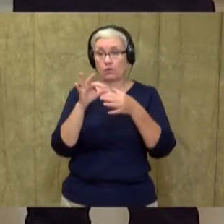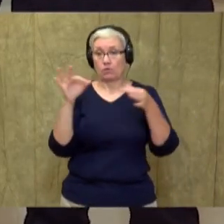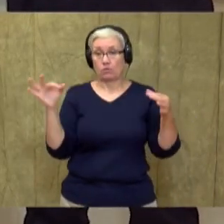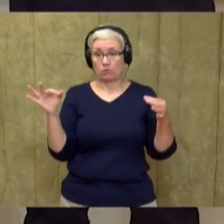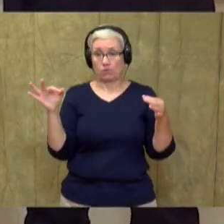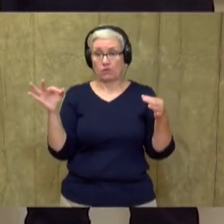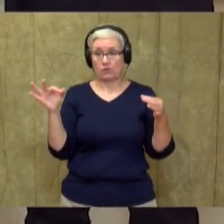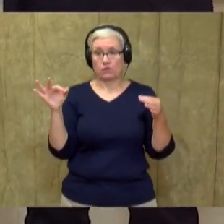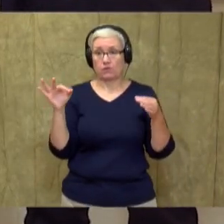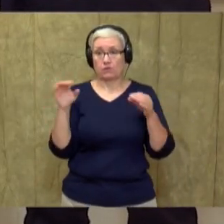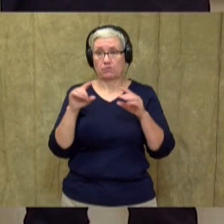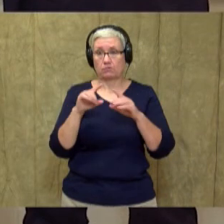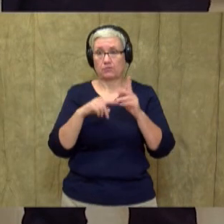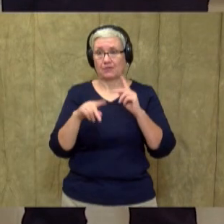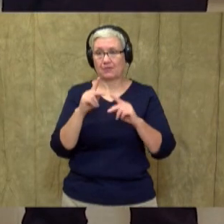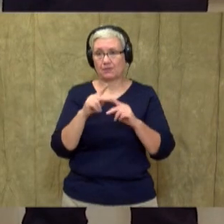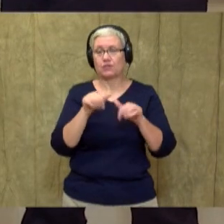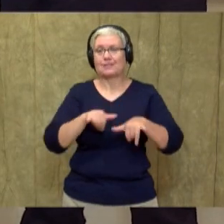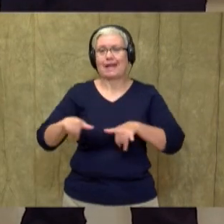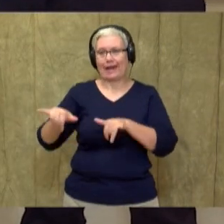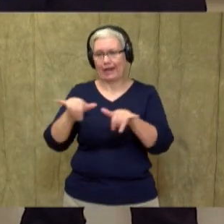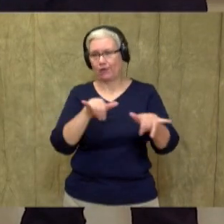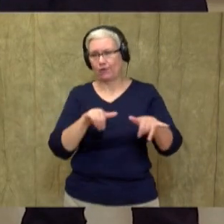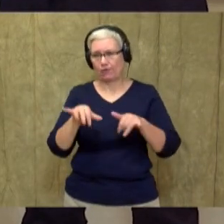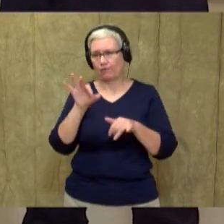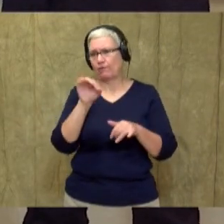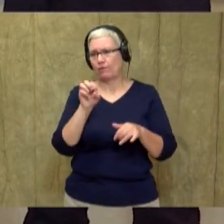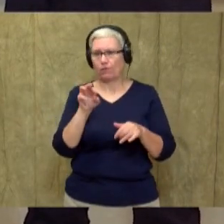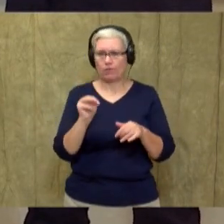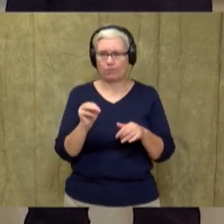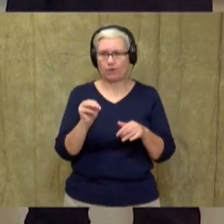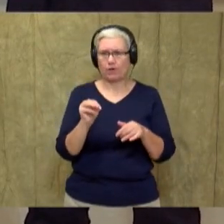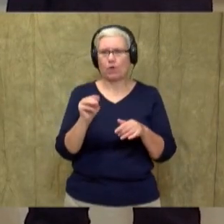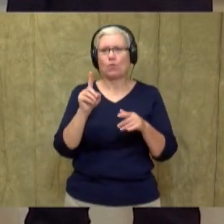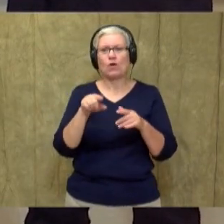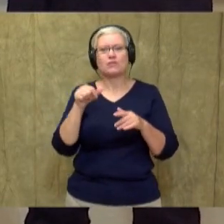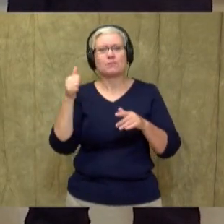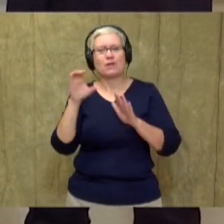the factored form and the standard form, what other characteristics